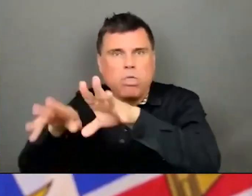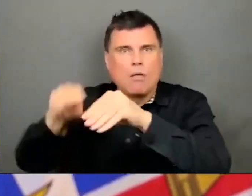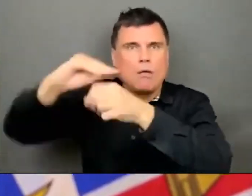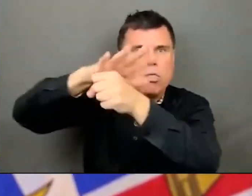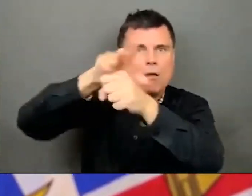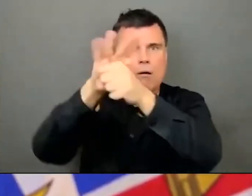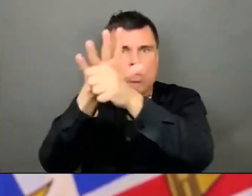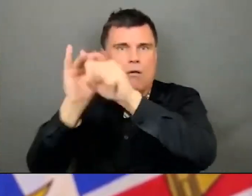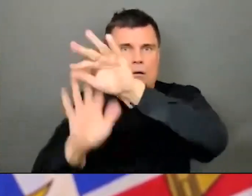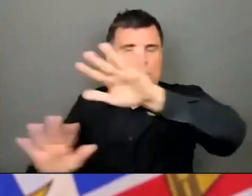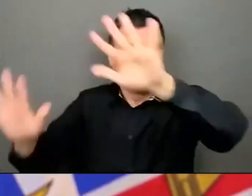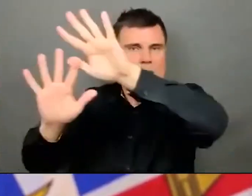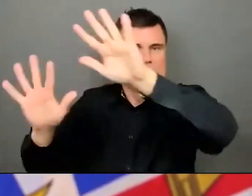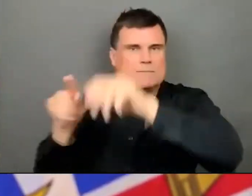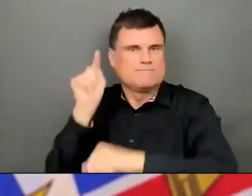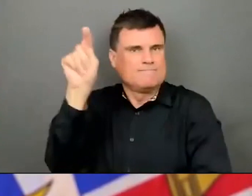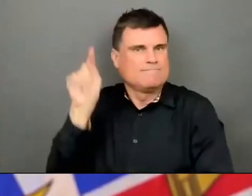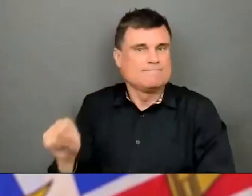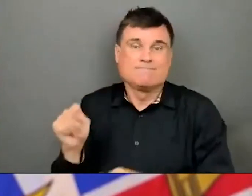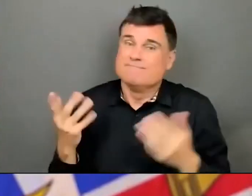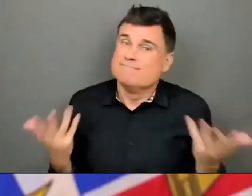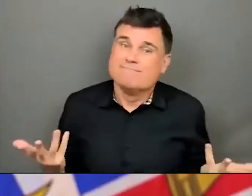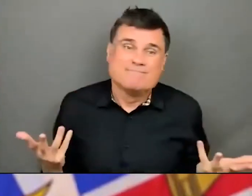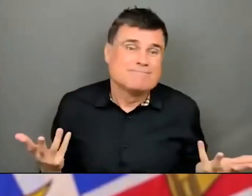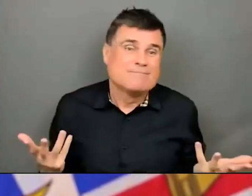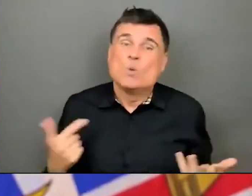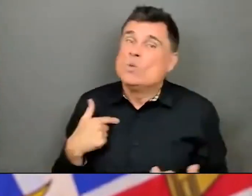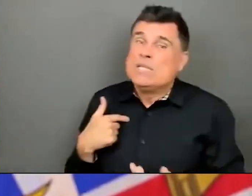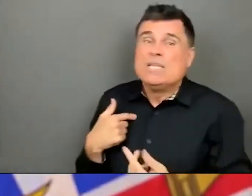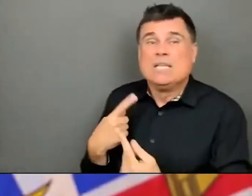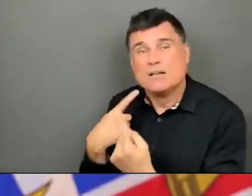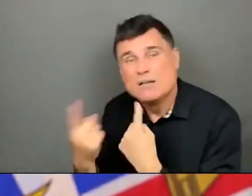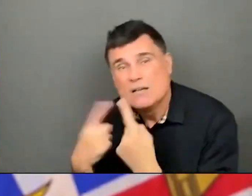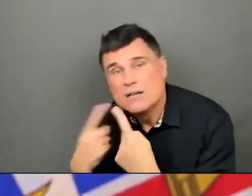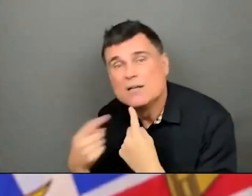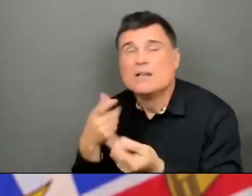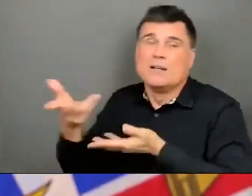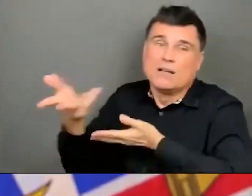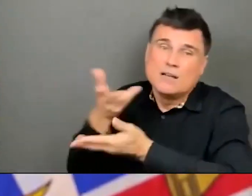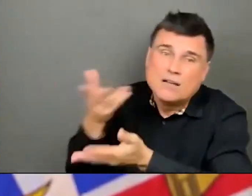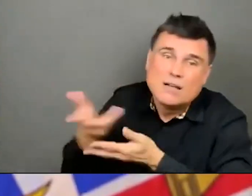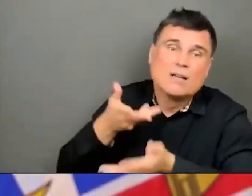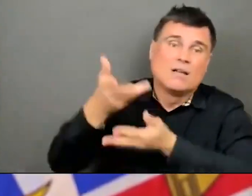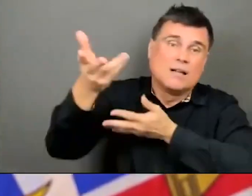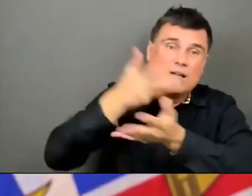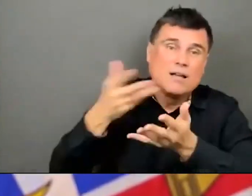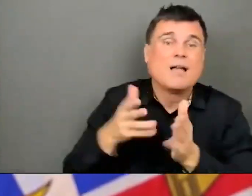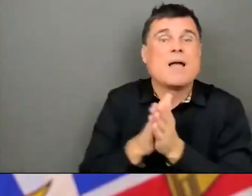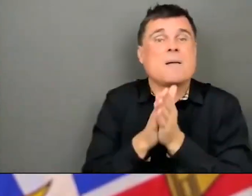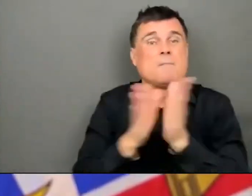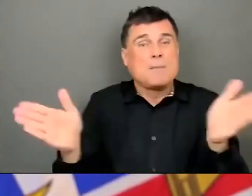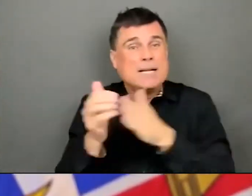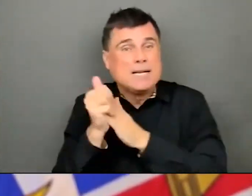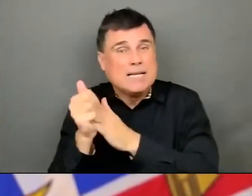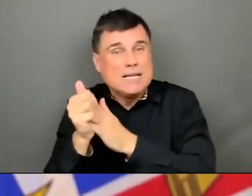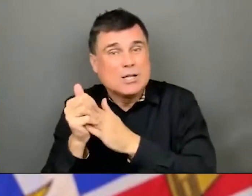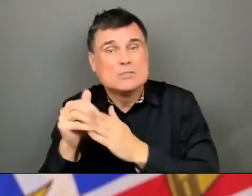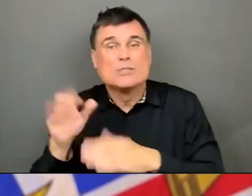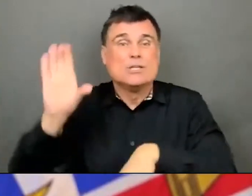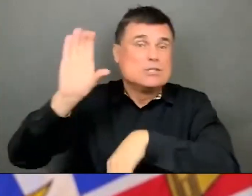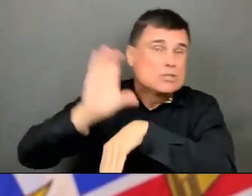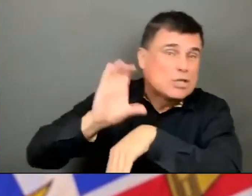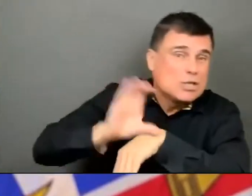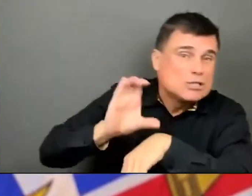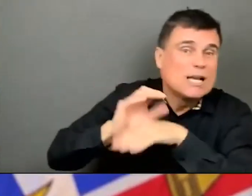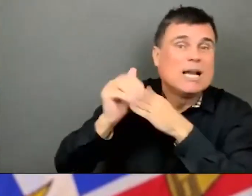with community leaders, with faith leaders, with public health leaders. Also, I think that the healthcare